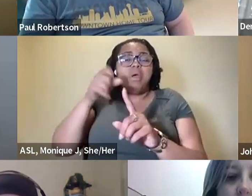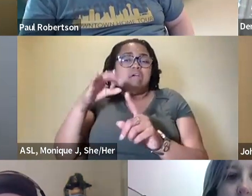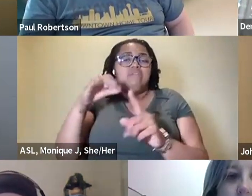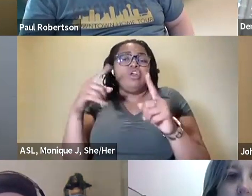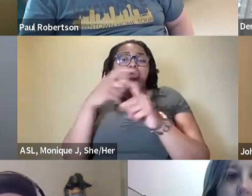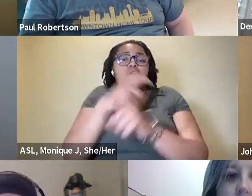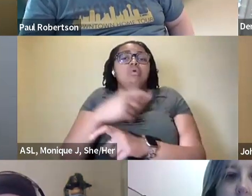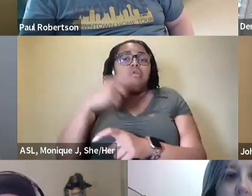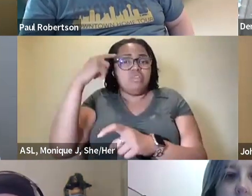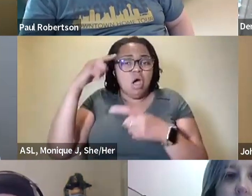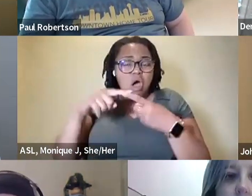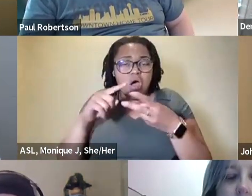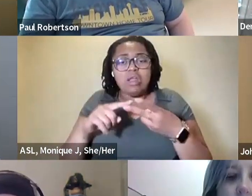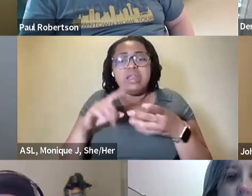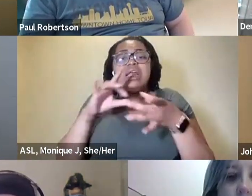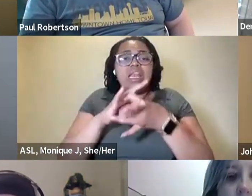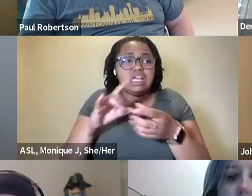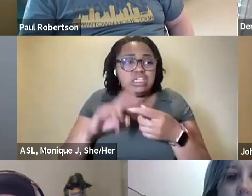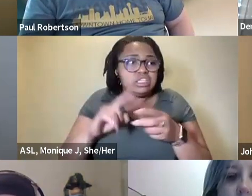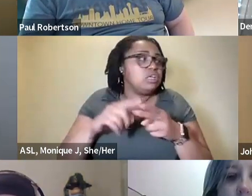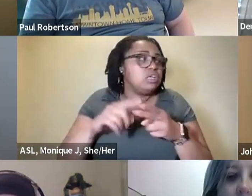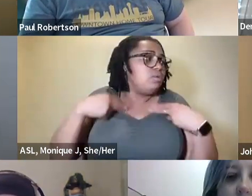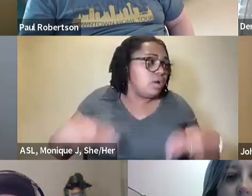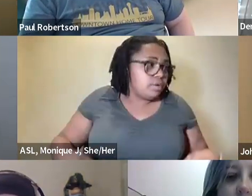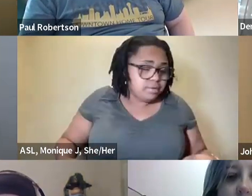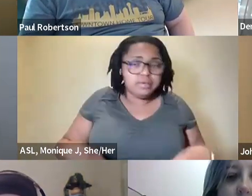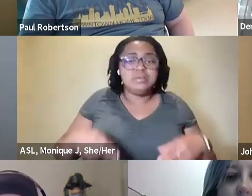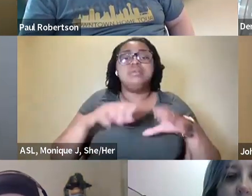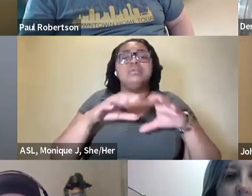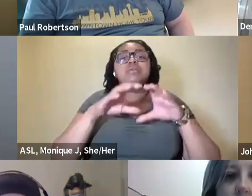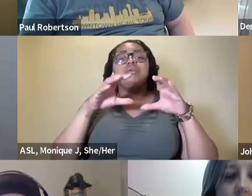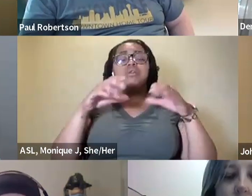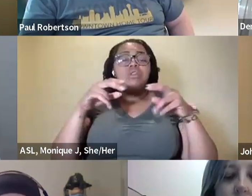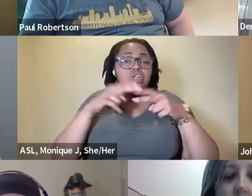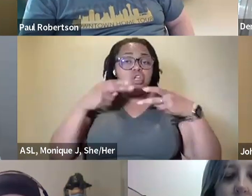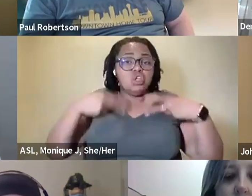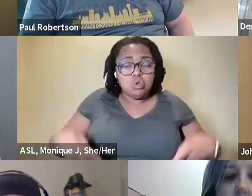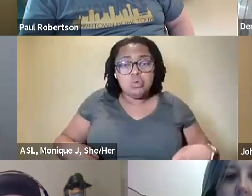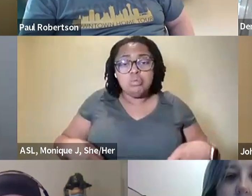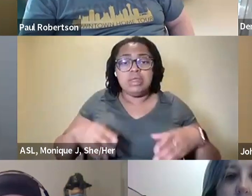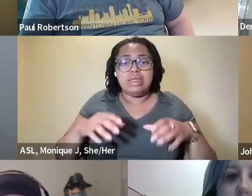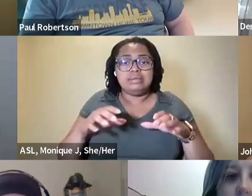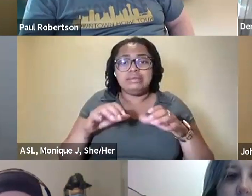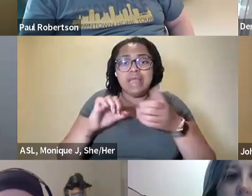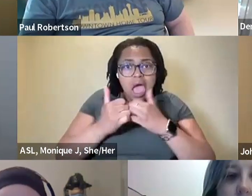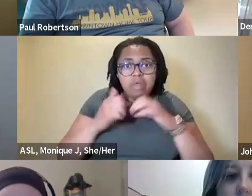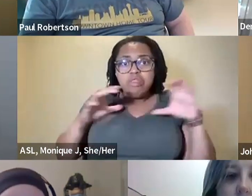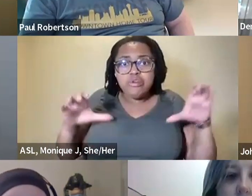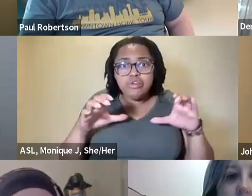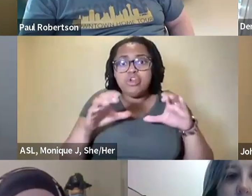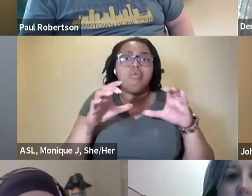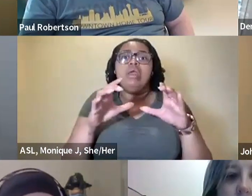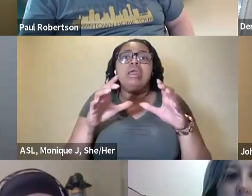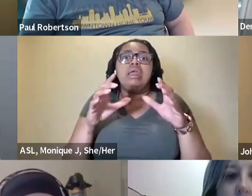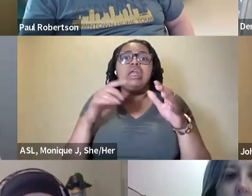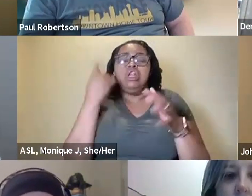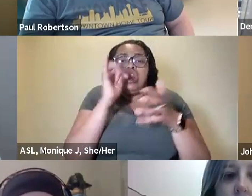condition, about our world, about who we are, and about where we're going. They were, you know, locked away